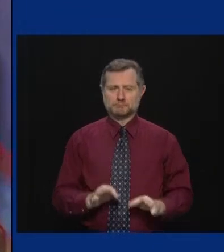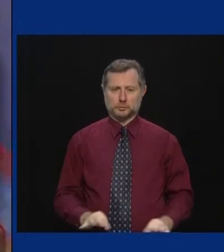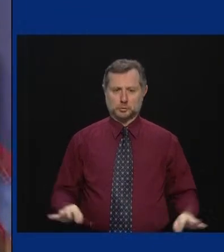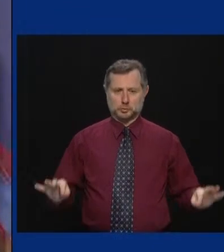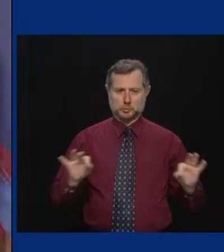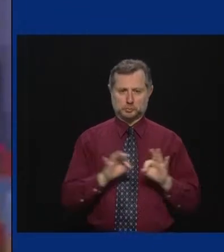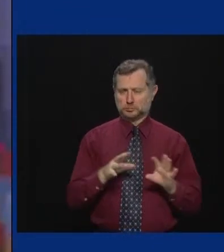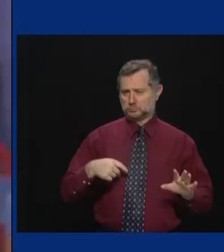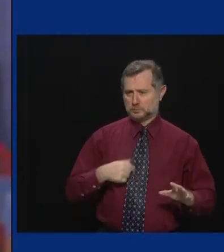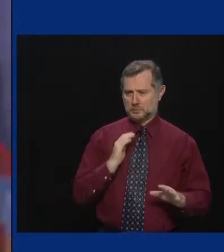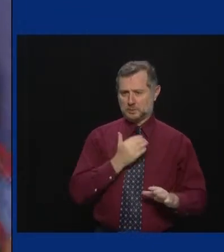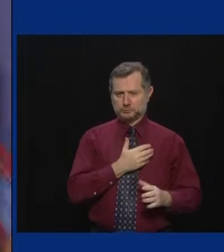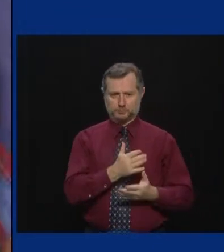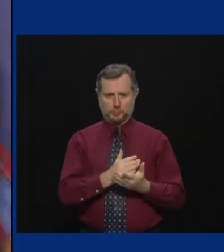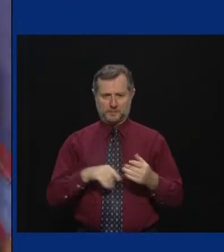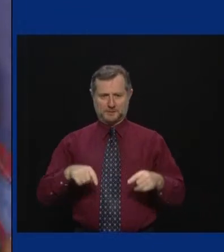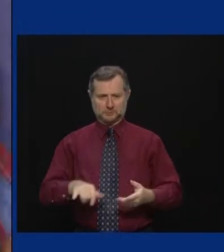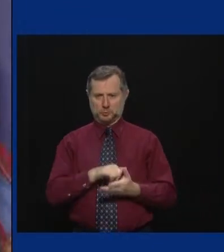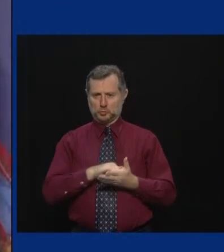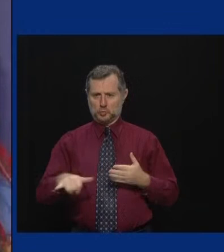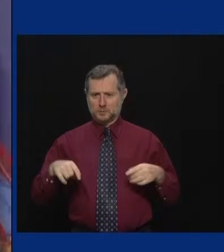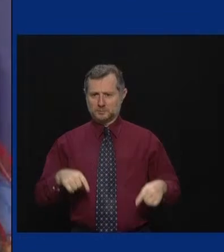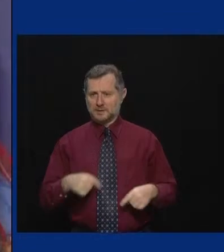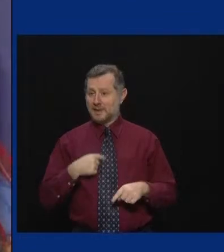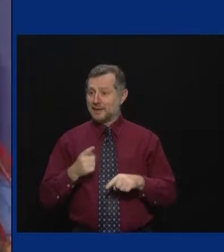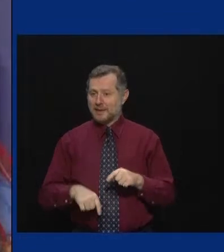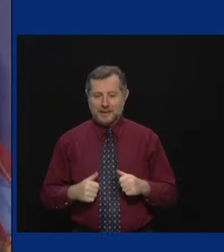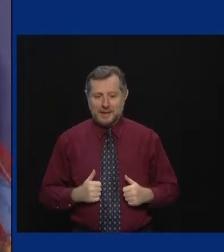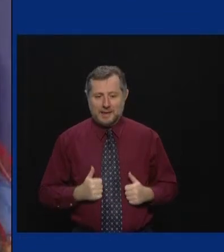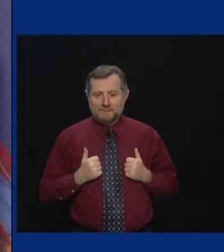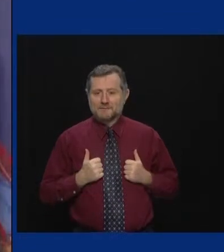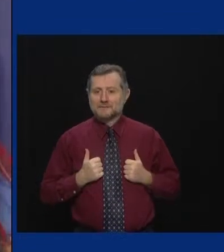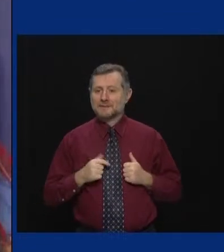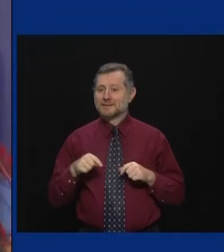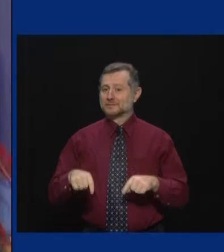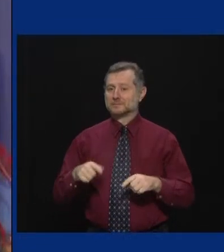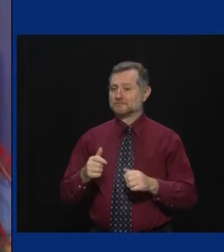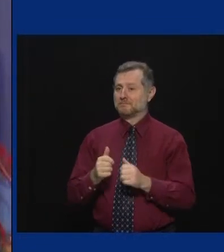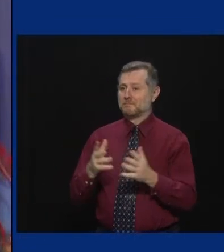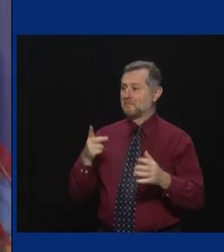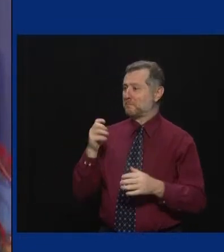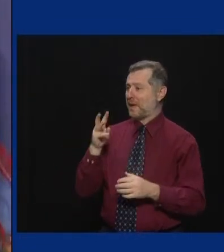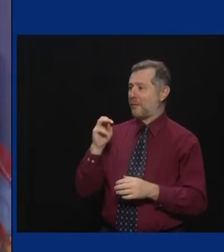does not live without this facility. We cannot exist without this power. But back then, we